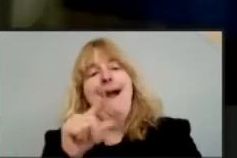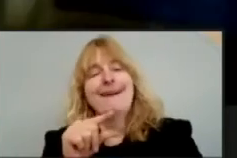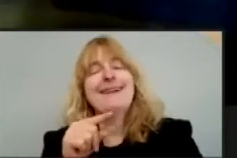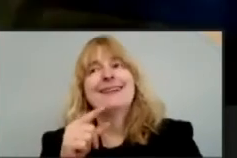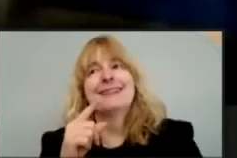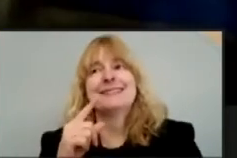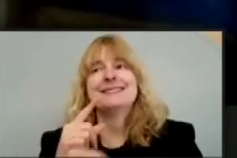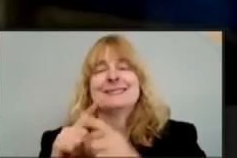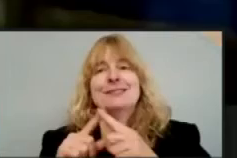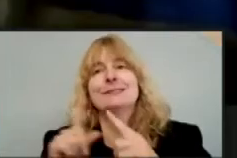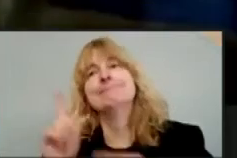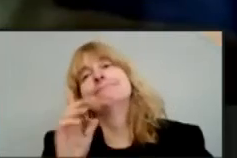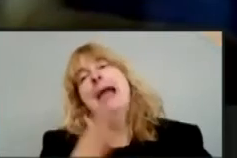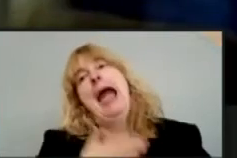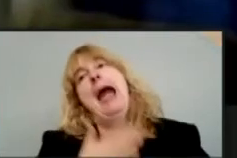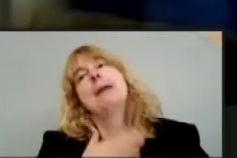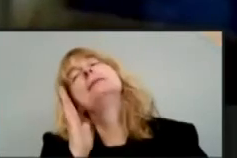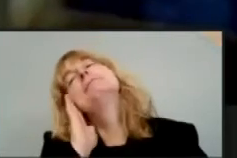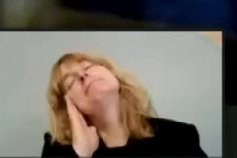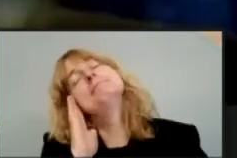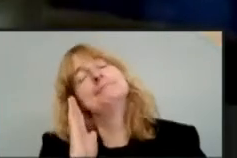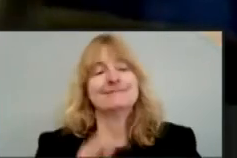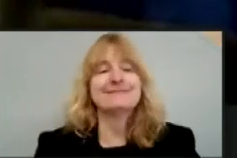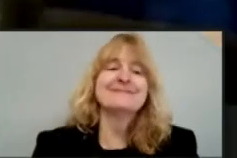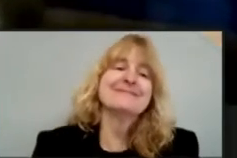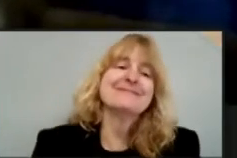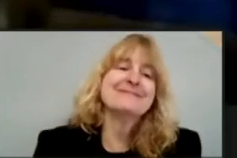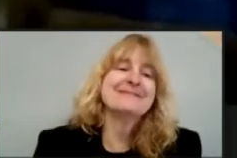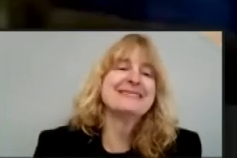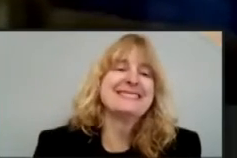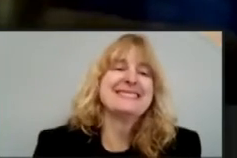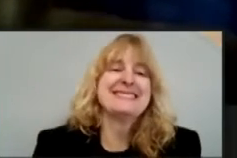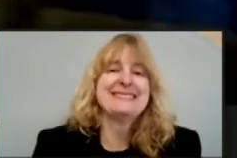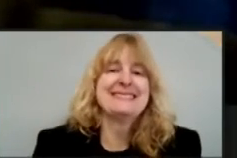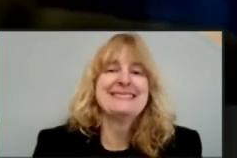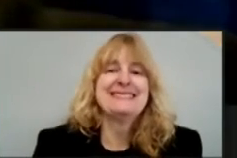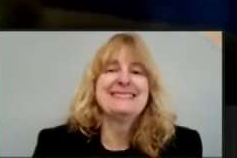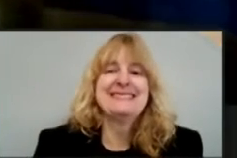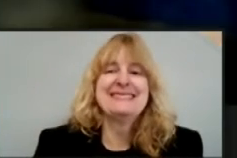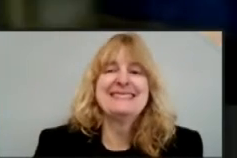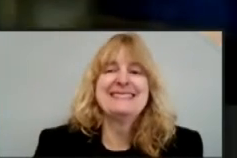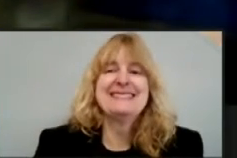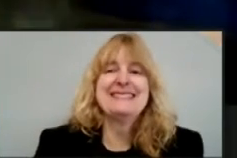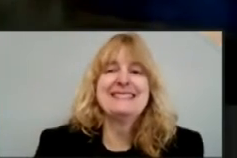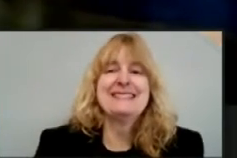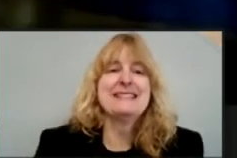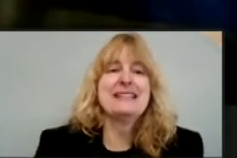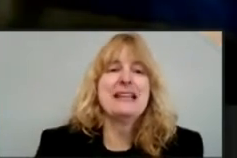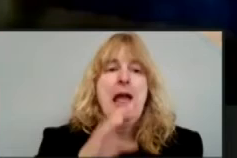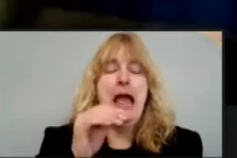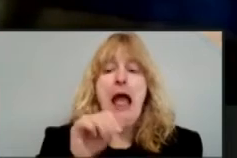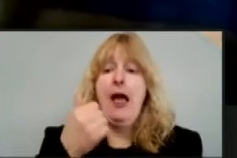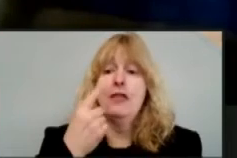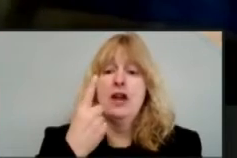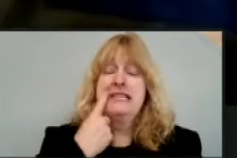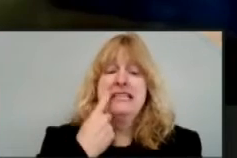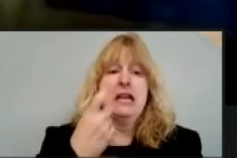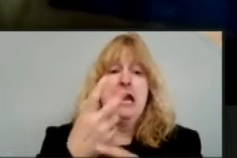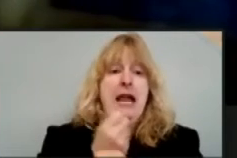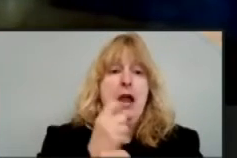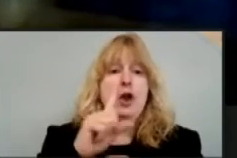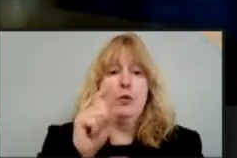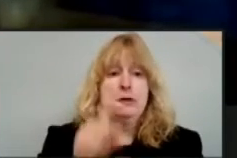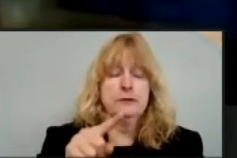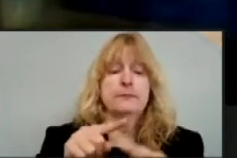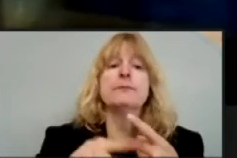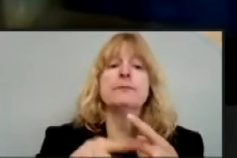happy nappy going in the right direction. And this just came in, but will food service workers